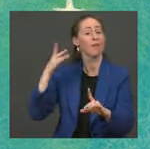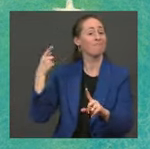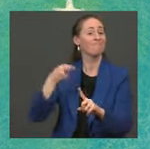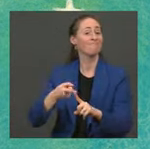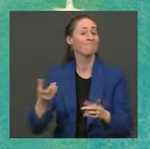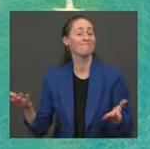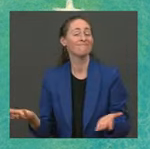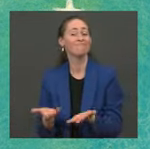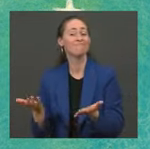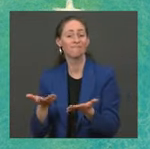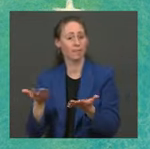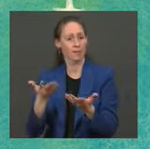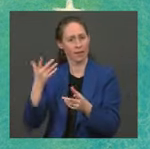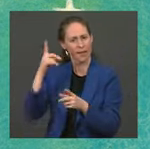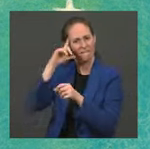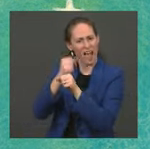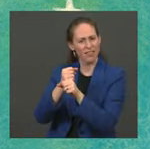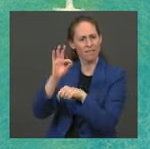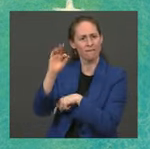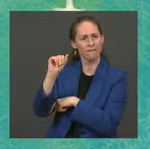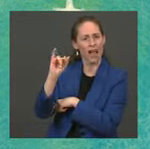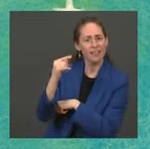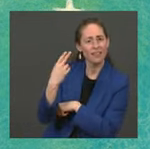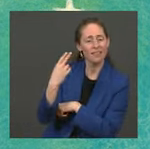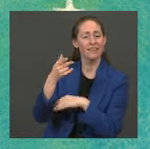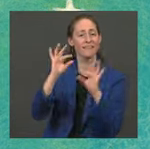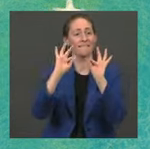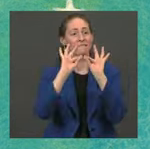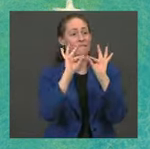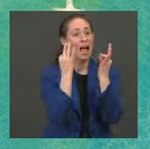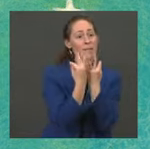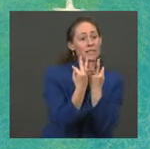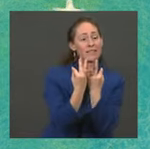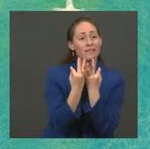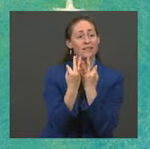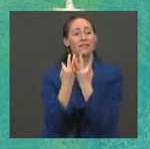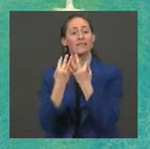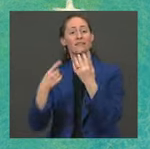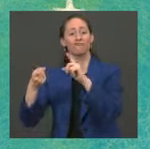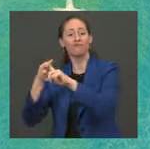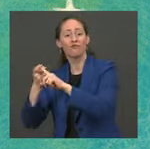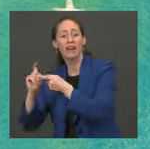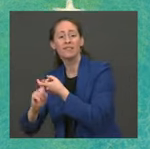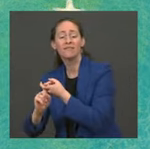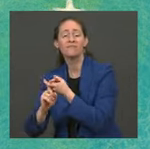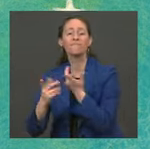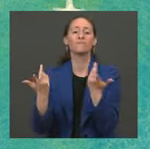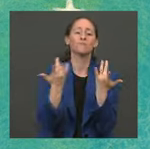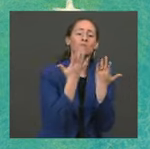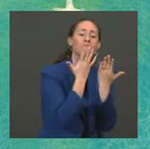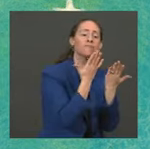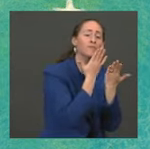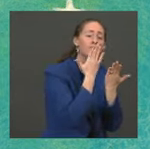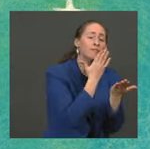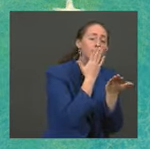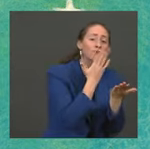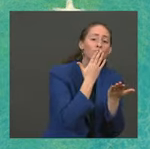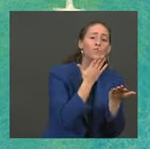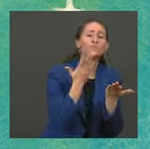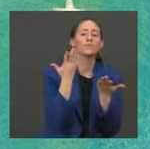family, and friendship, gratitude and service, love for our community. And when it